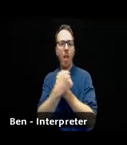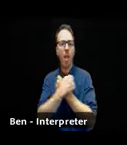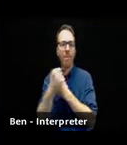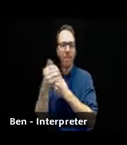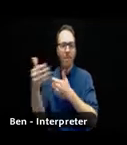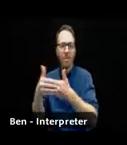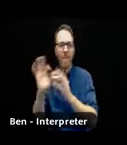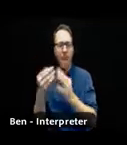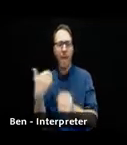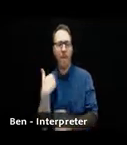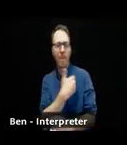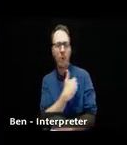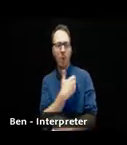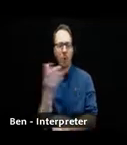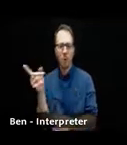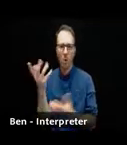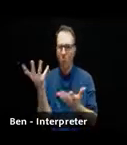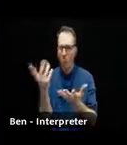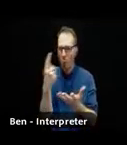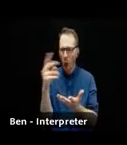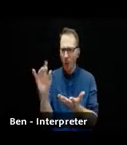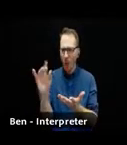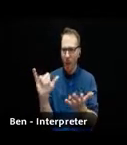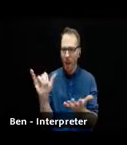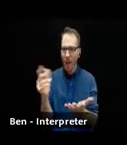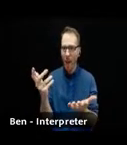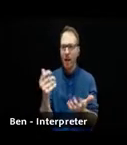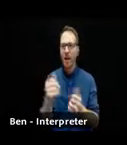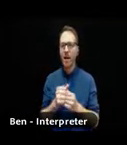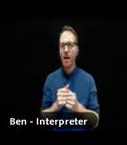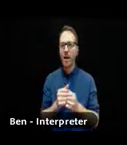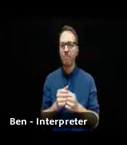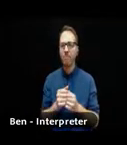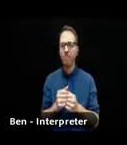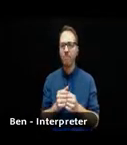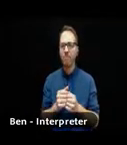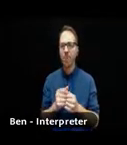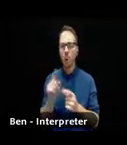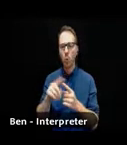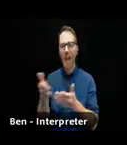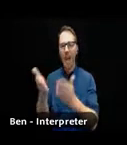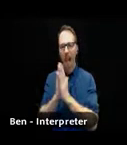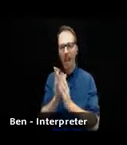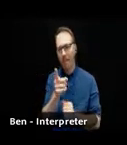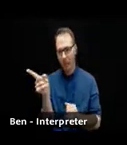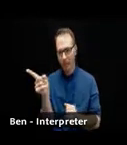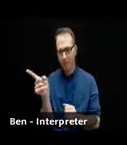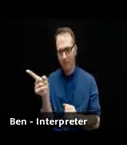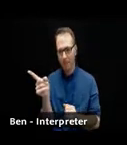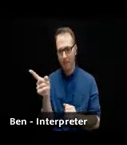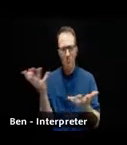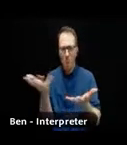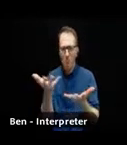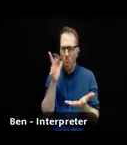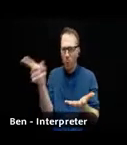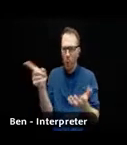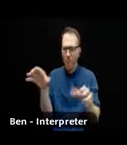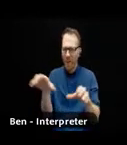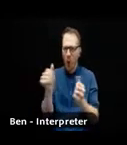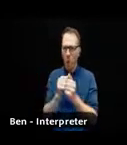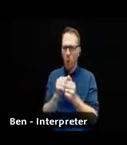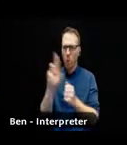members. What does it look like to ask them, what would you have done with a